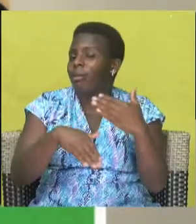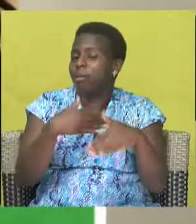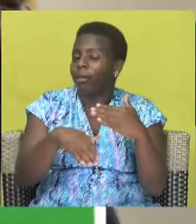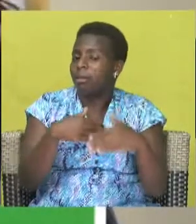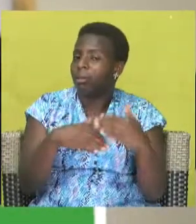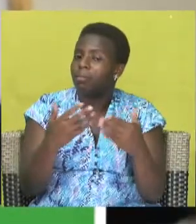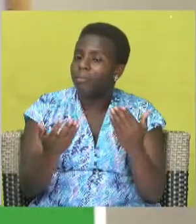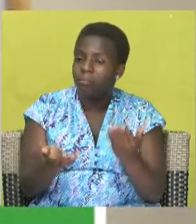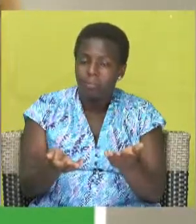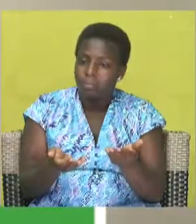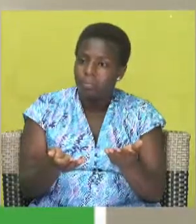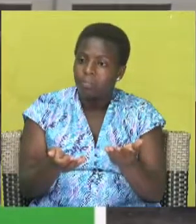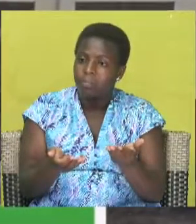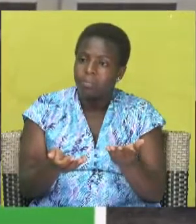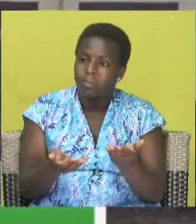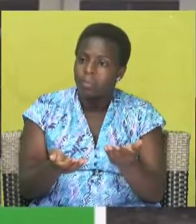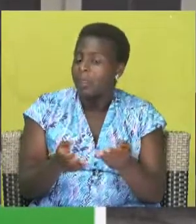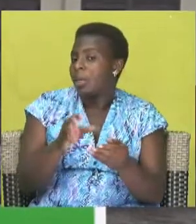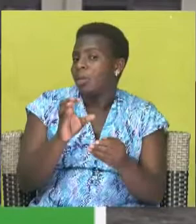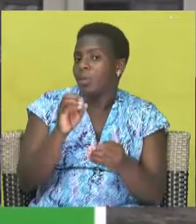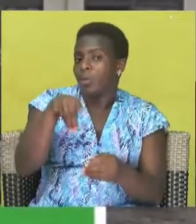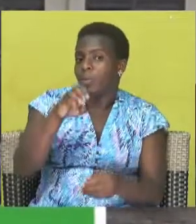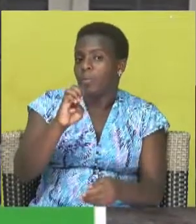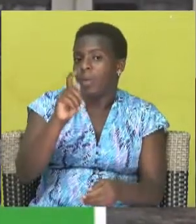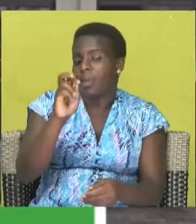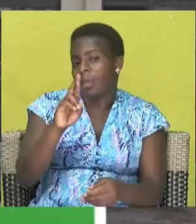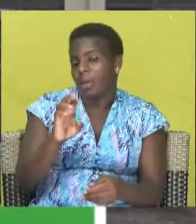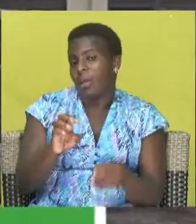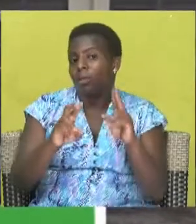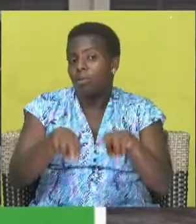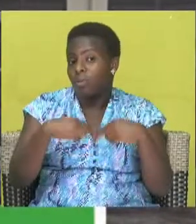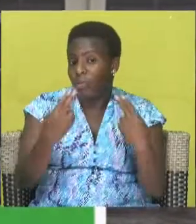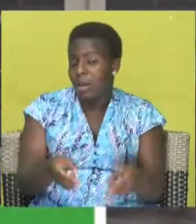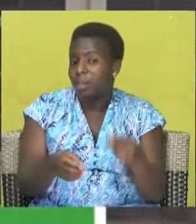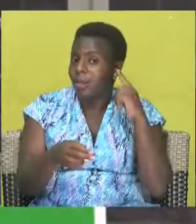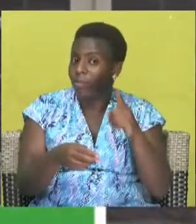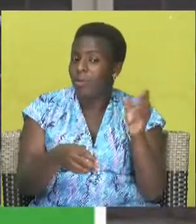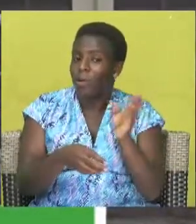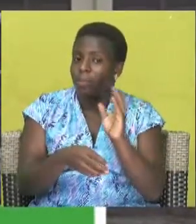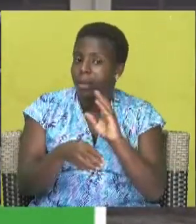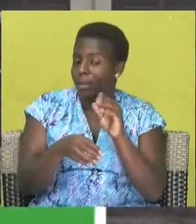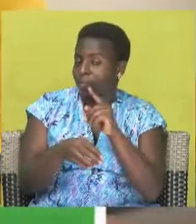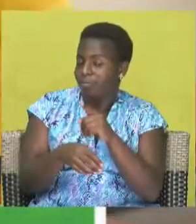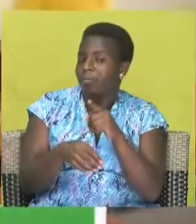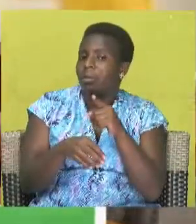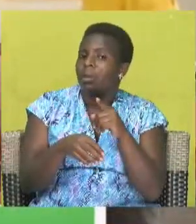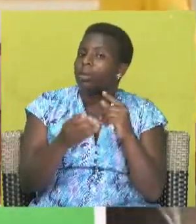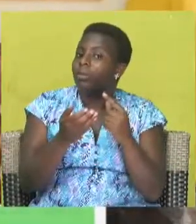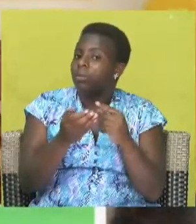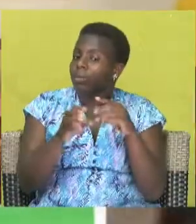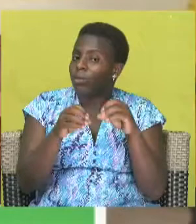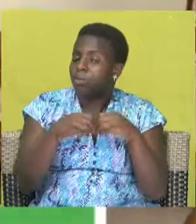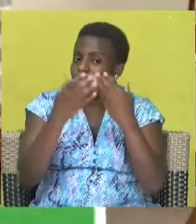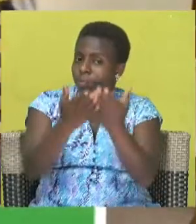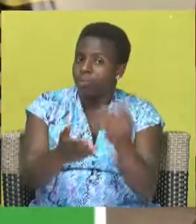that van where the van is. Peter Nkuru nunje umwe hari ba contractors ba company ya GSS Uganda Limited ya